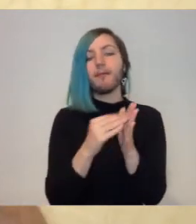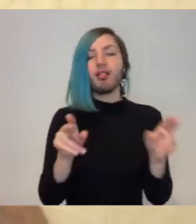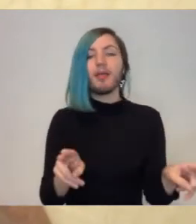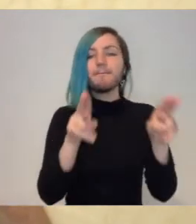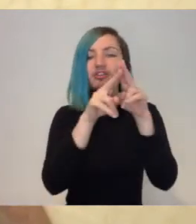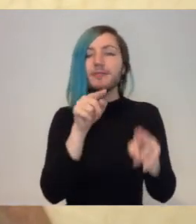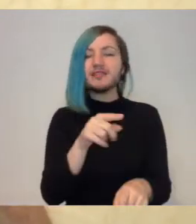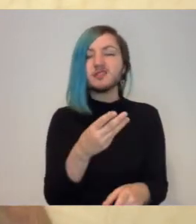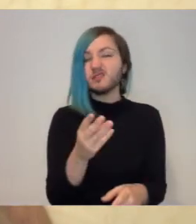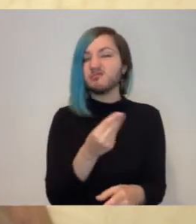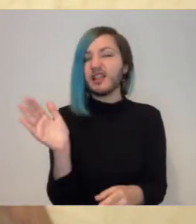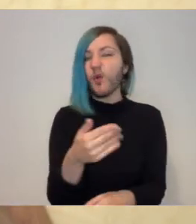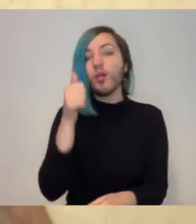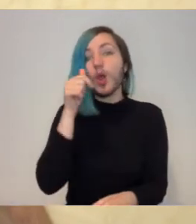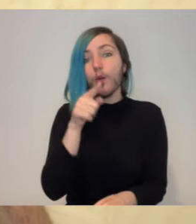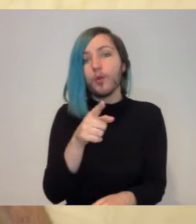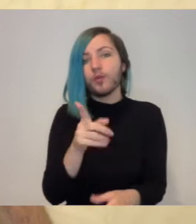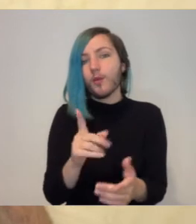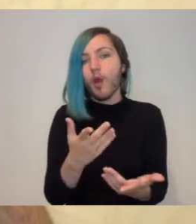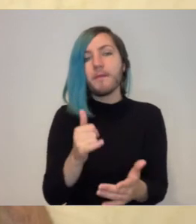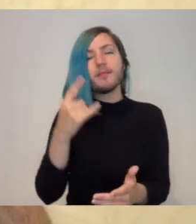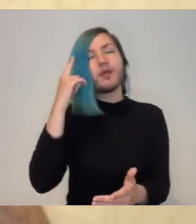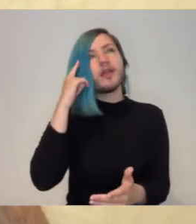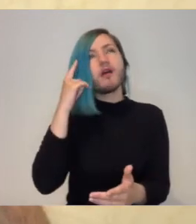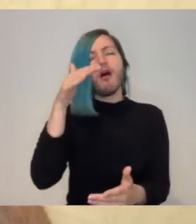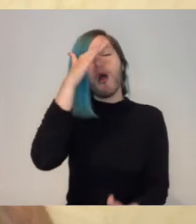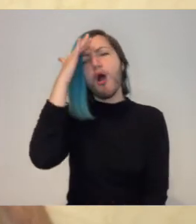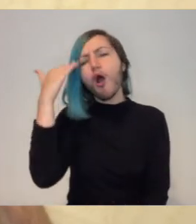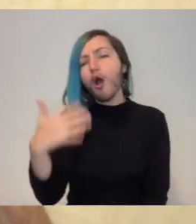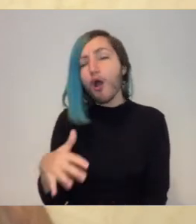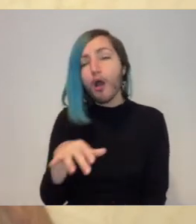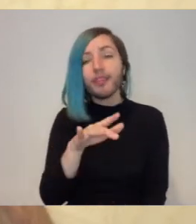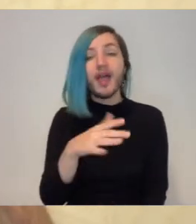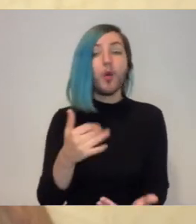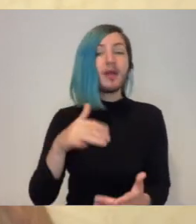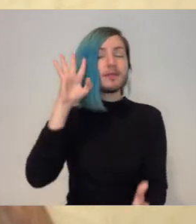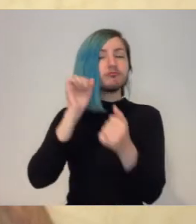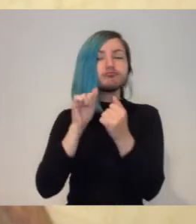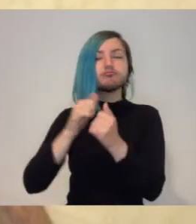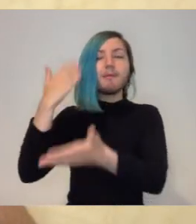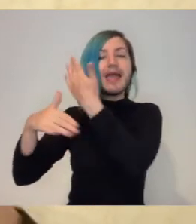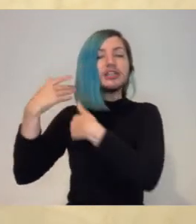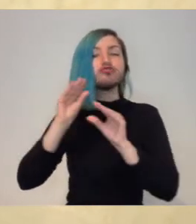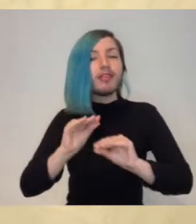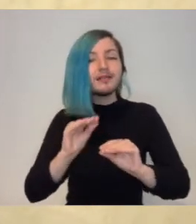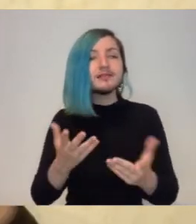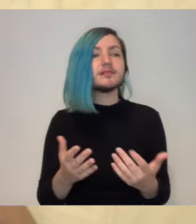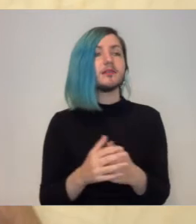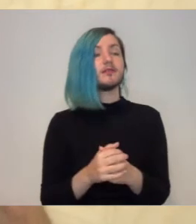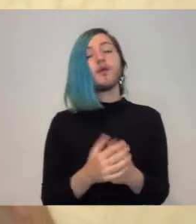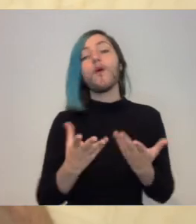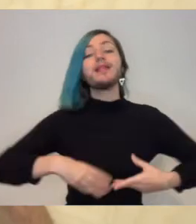know what the pyramids are. They might make you think of being hot, or they might make you think of a history lesson. We've got things like